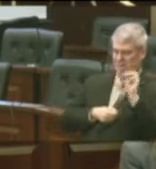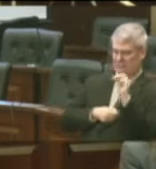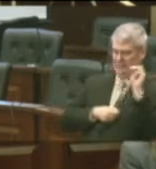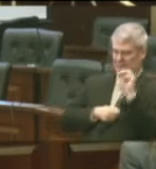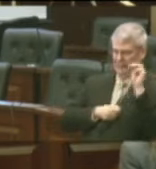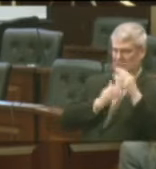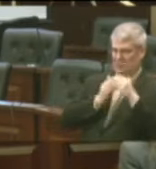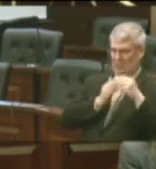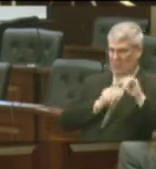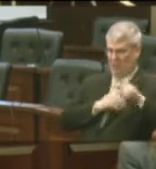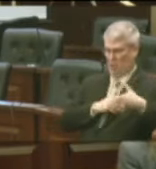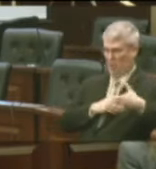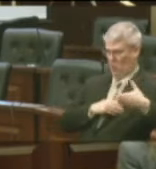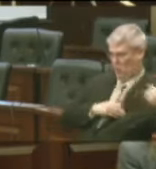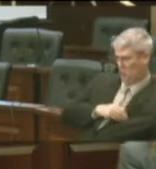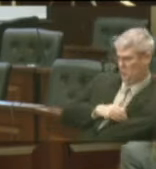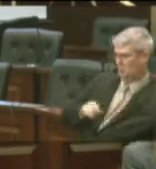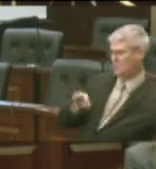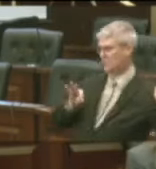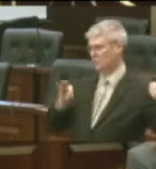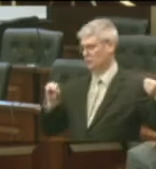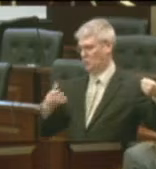of exactly what those reductions were.